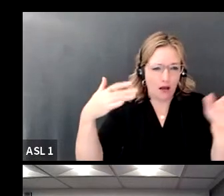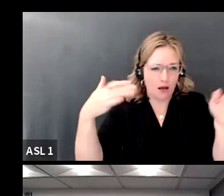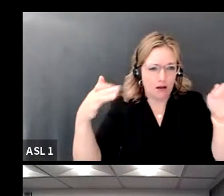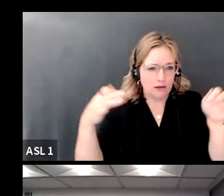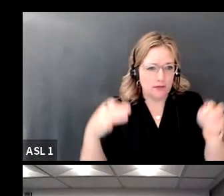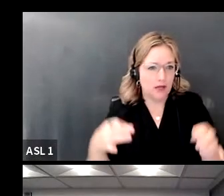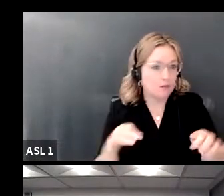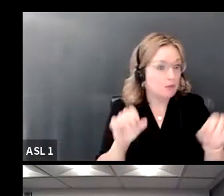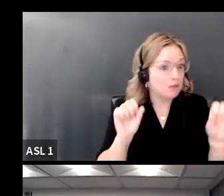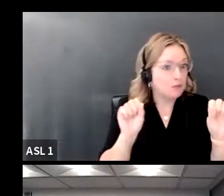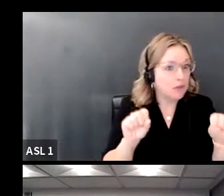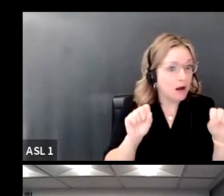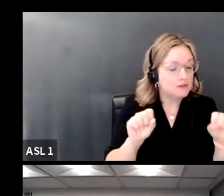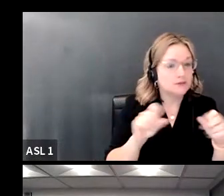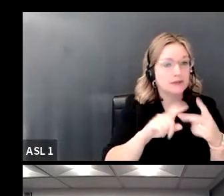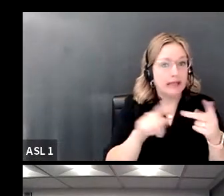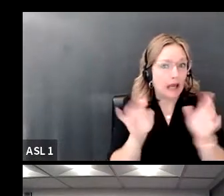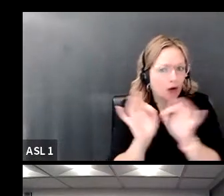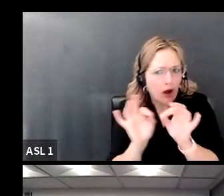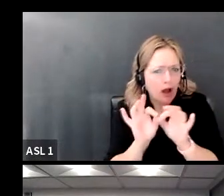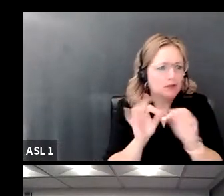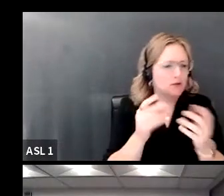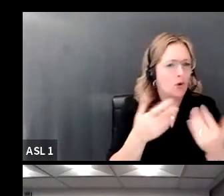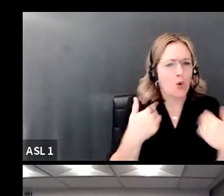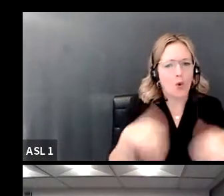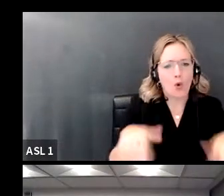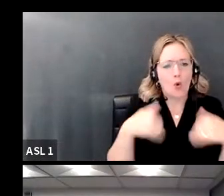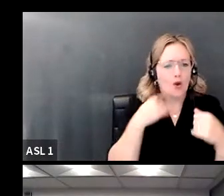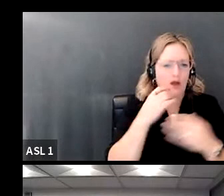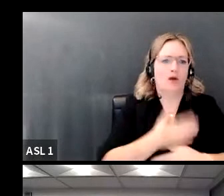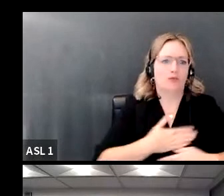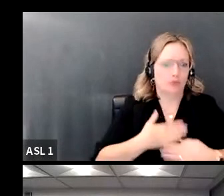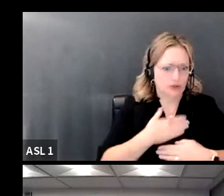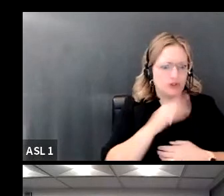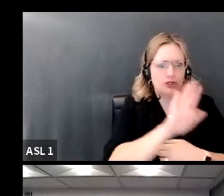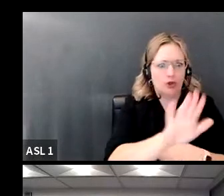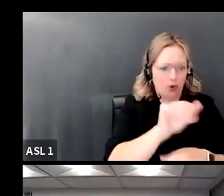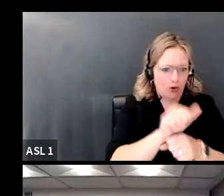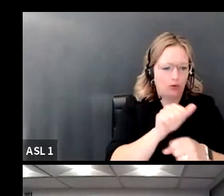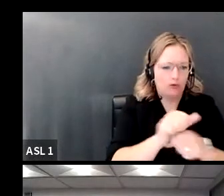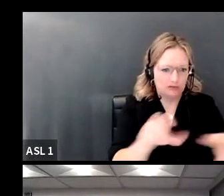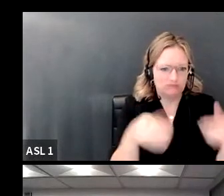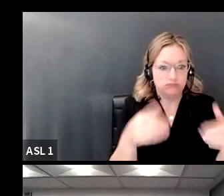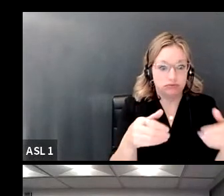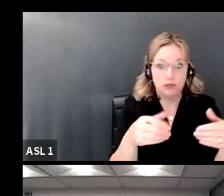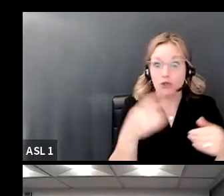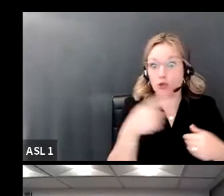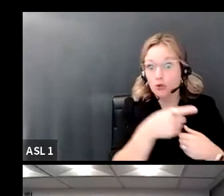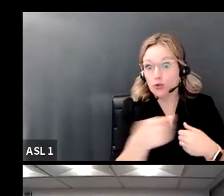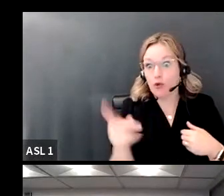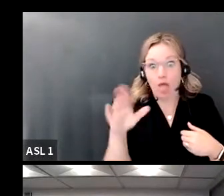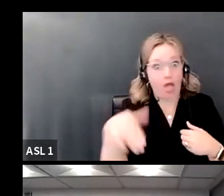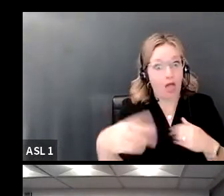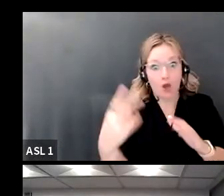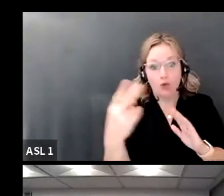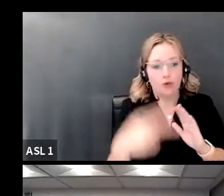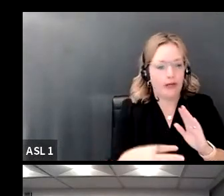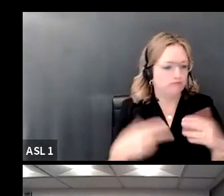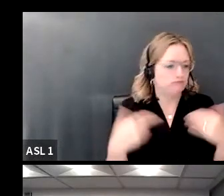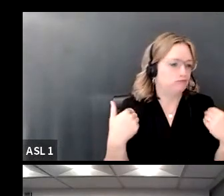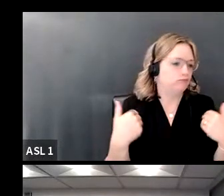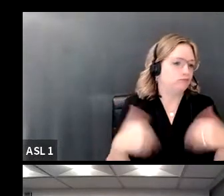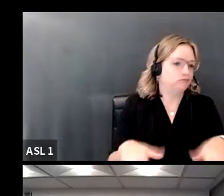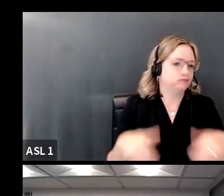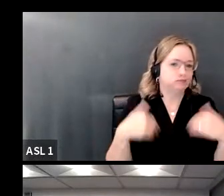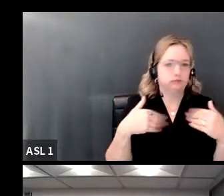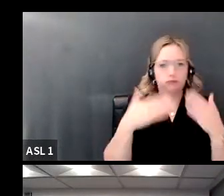possibilities were but to cost them out so really do appreciate that and highly recommend it for anybody who hasn't read it it's uh just certainly a